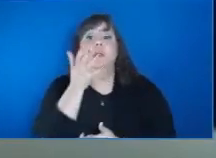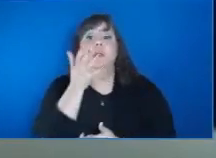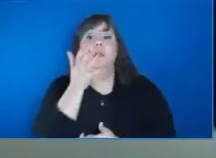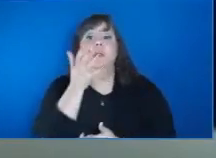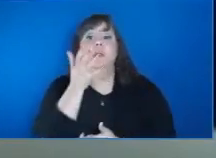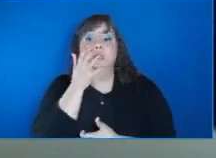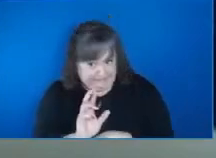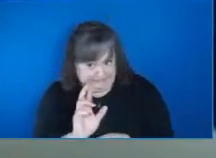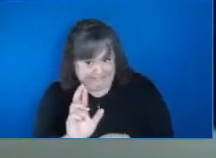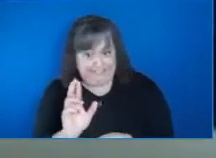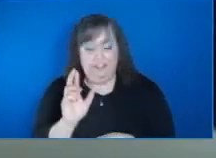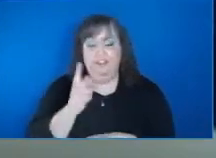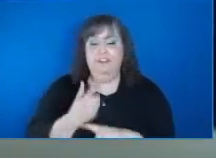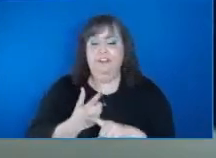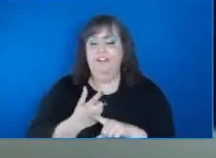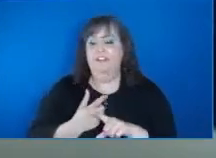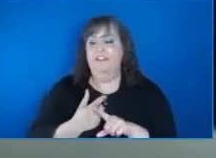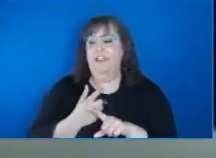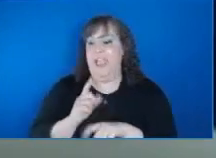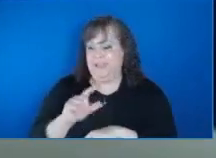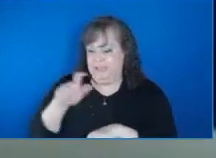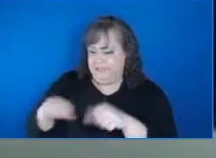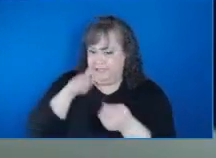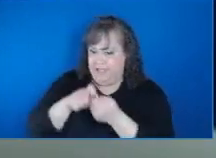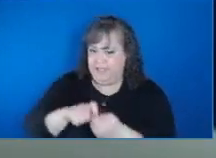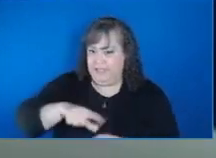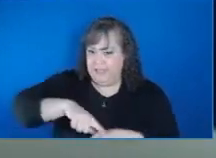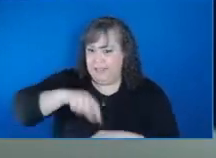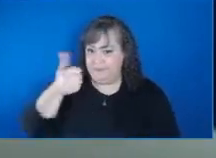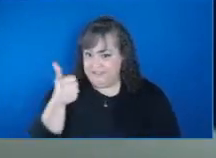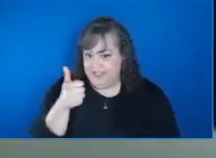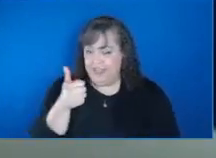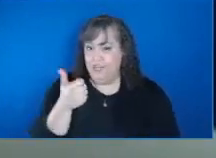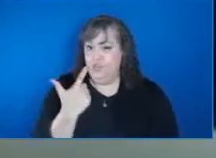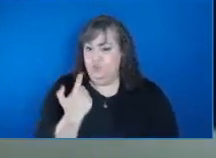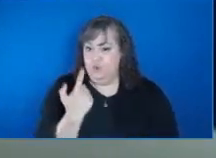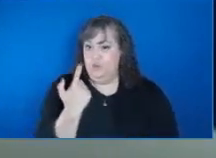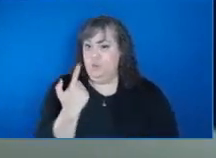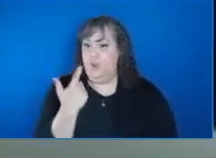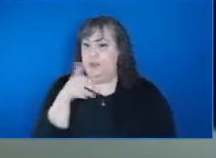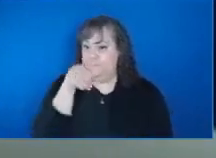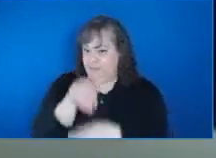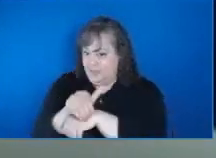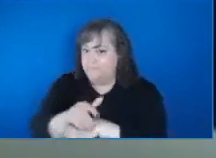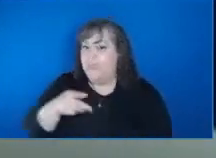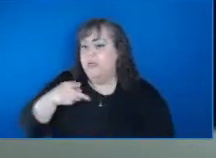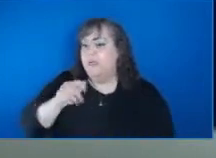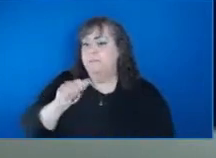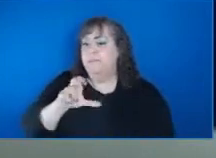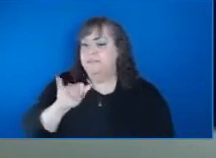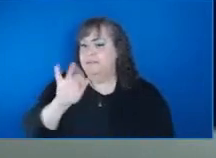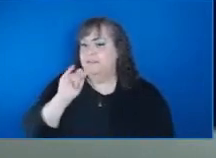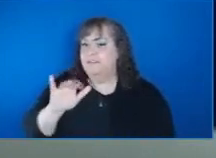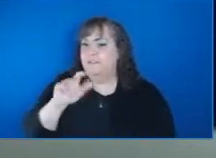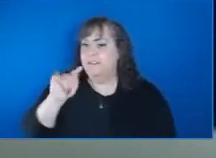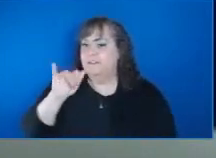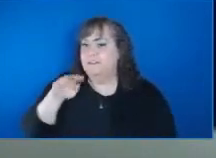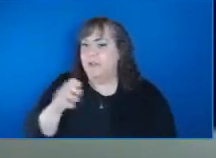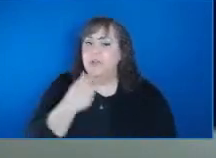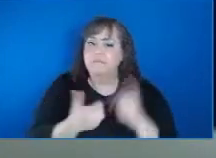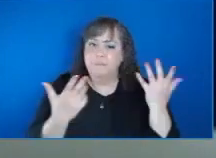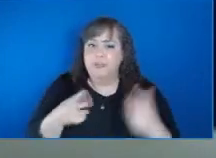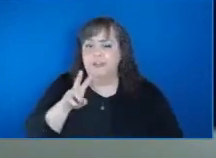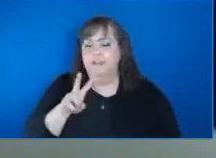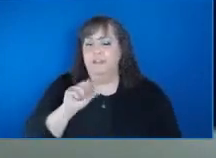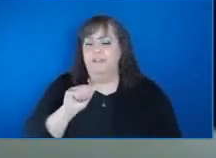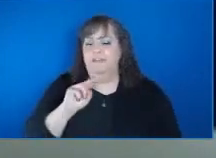Base at exactly 10:21 p.m. Pacific time, because it's an instantaneous launch window.